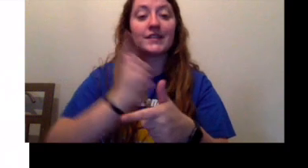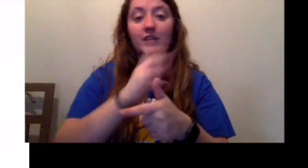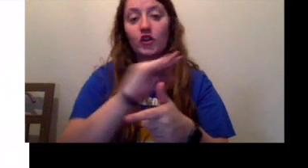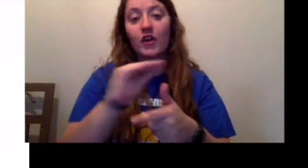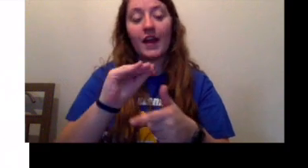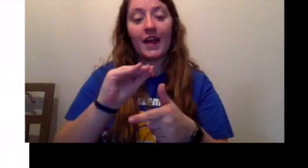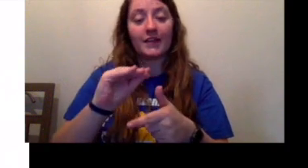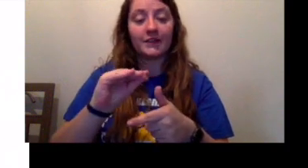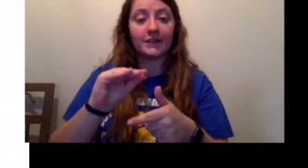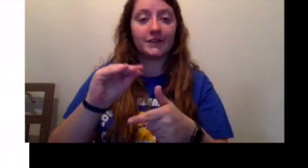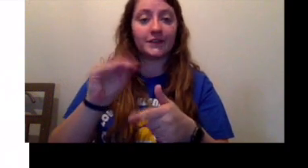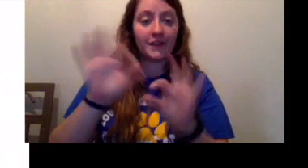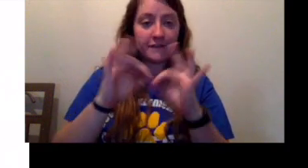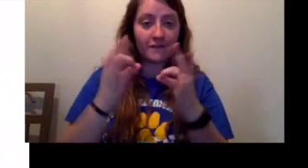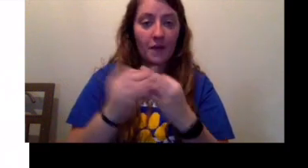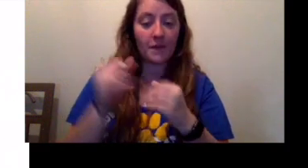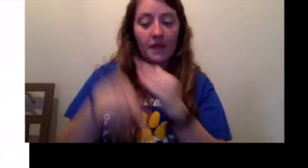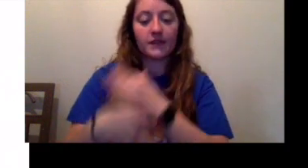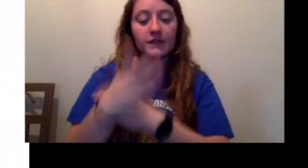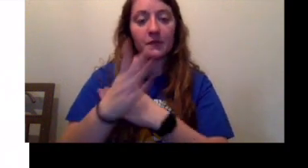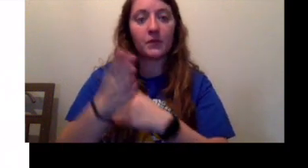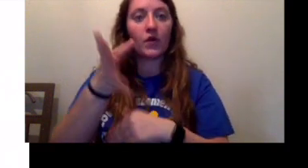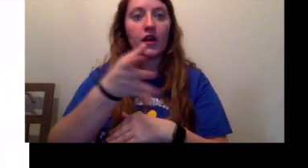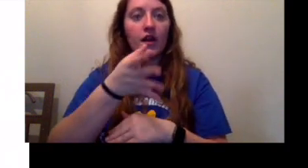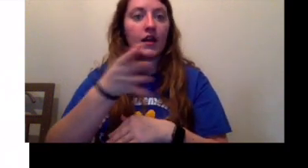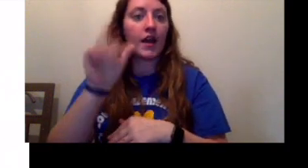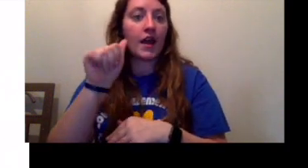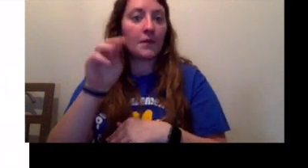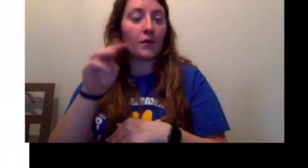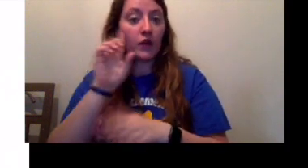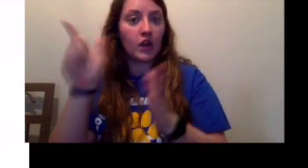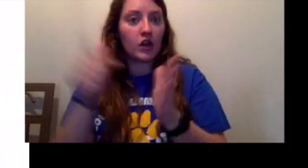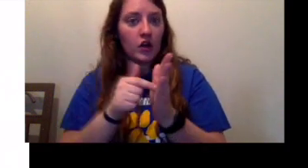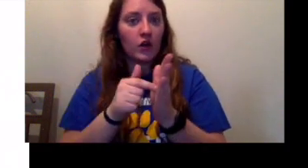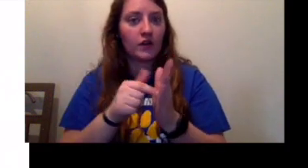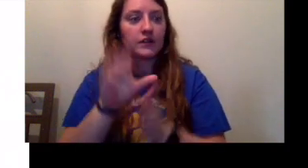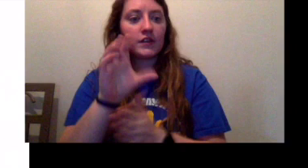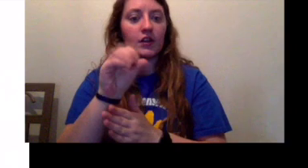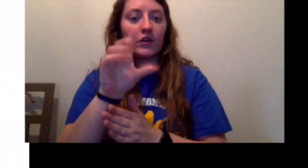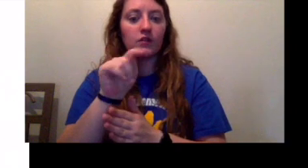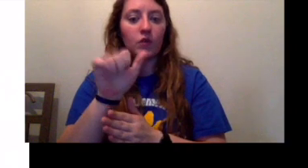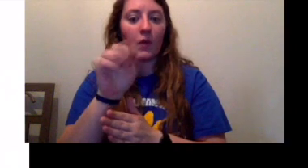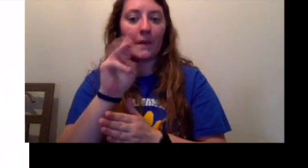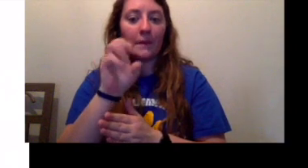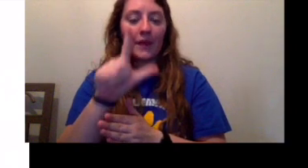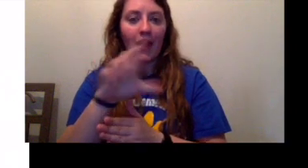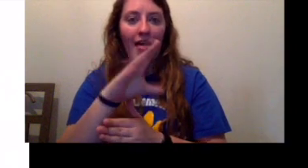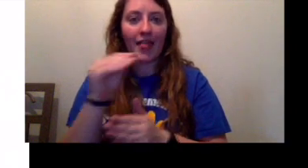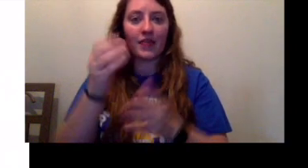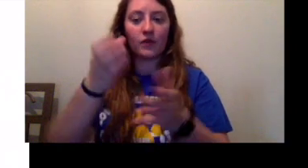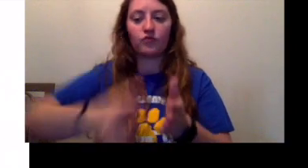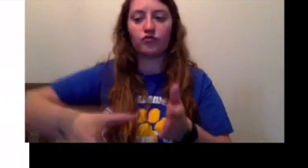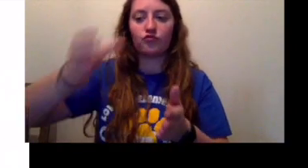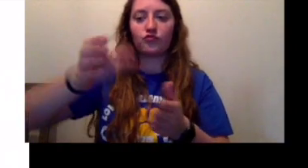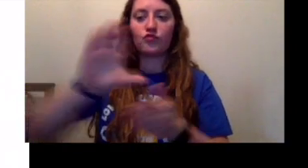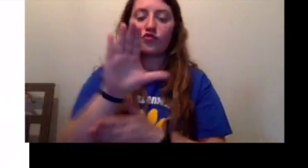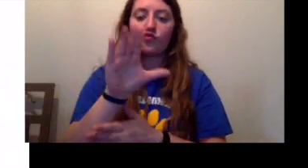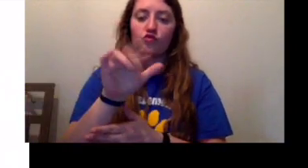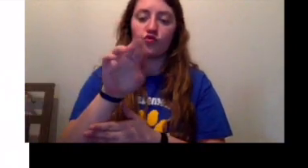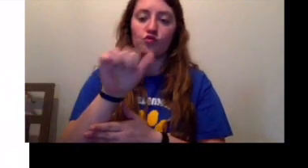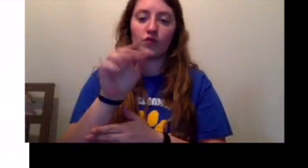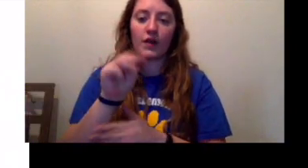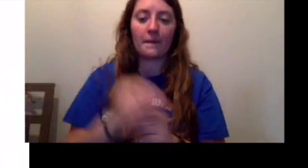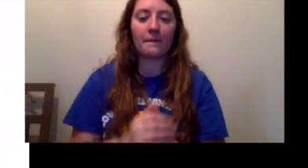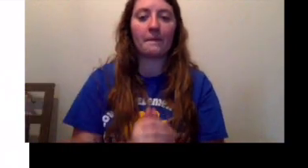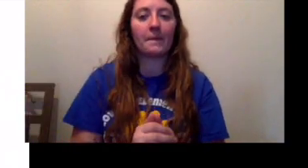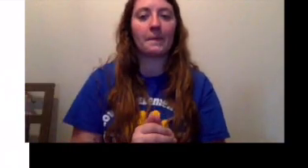Anne Marie noticed with delight Mama had made oatmeal, and there was a pitcher of cream on the table. It was a very